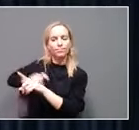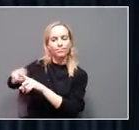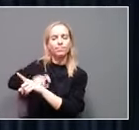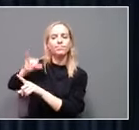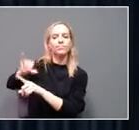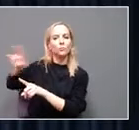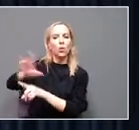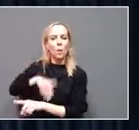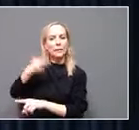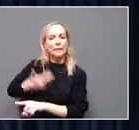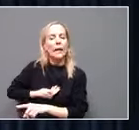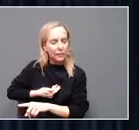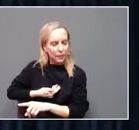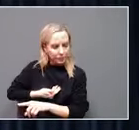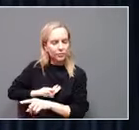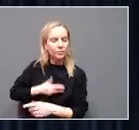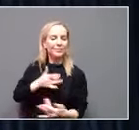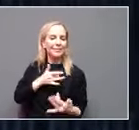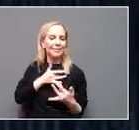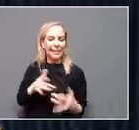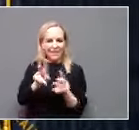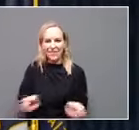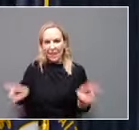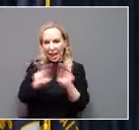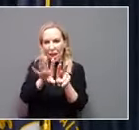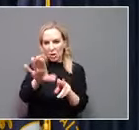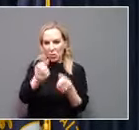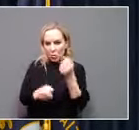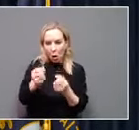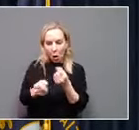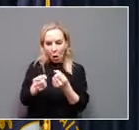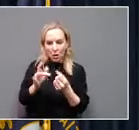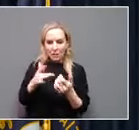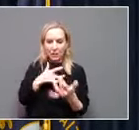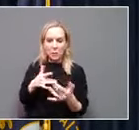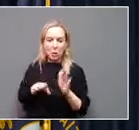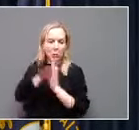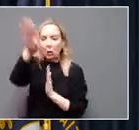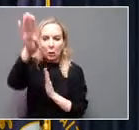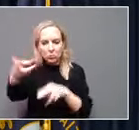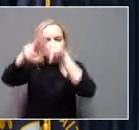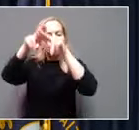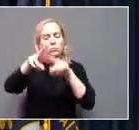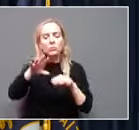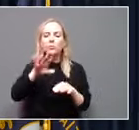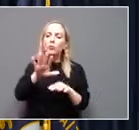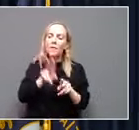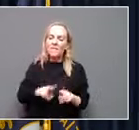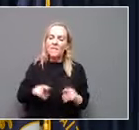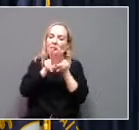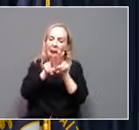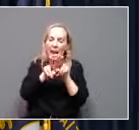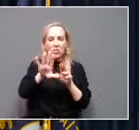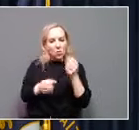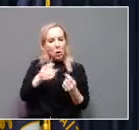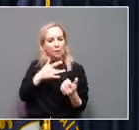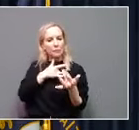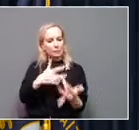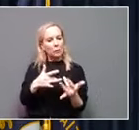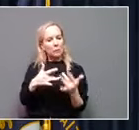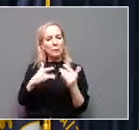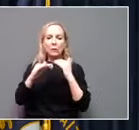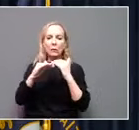upset. Usually the value of your car does not rise. Usually you buy it and it stays steady and then drops. So this is really a relief for our